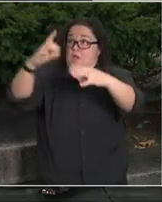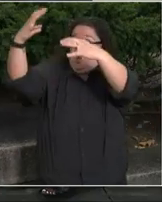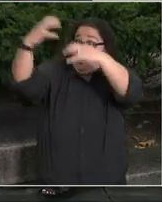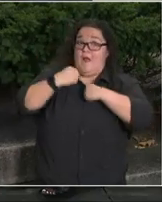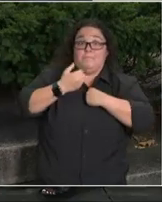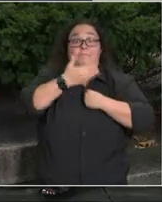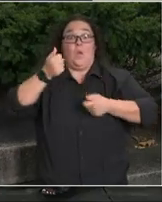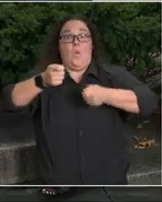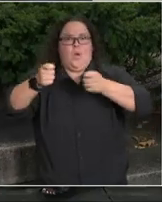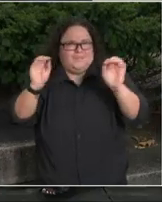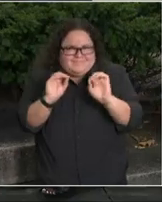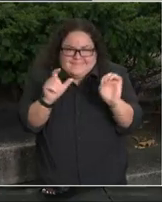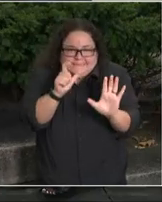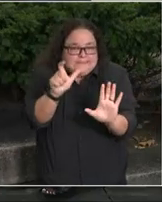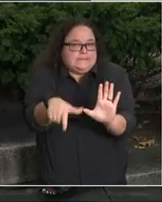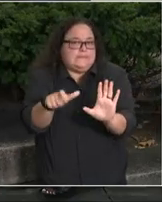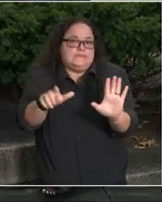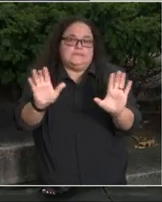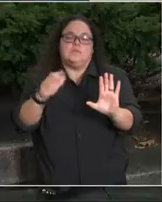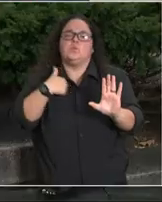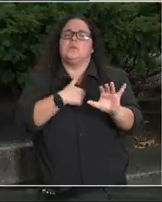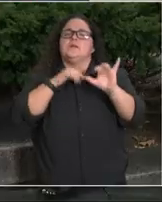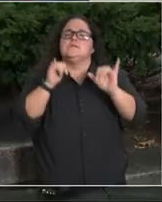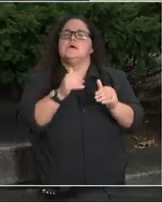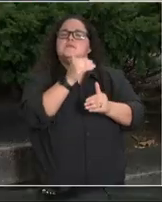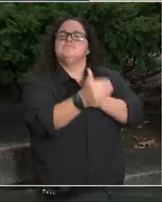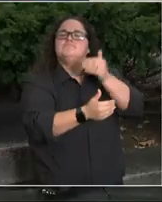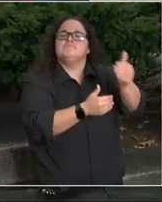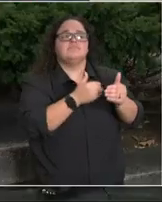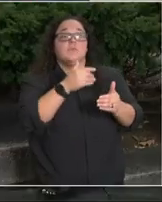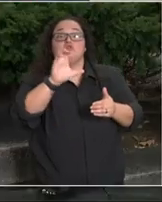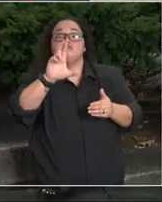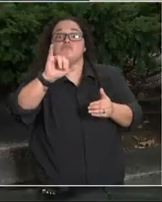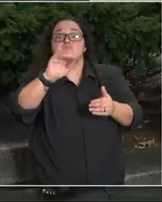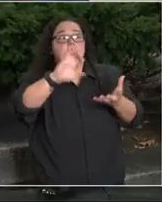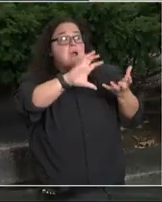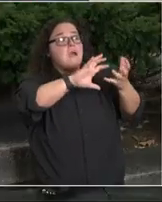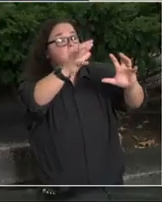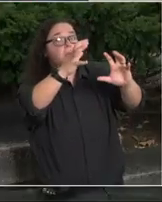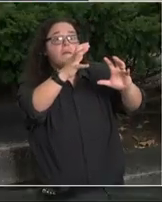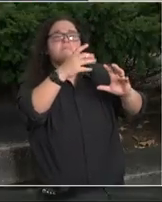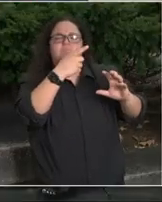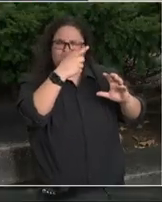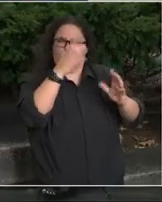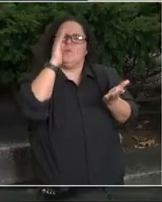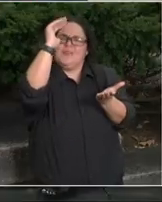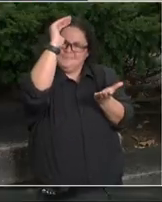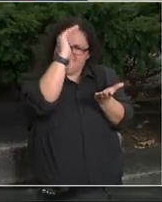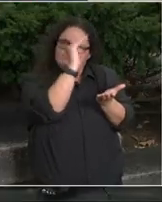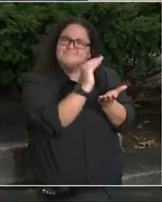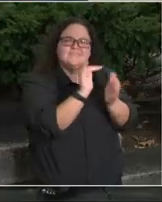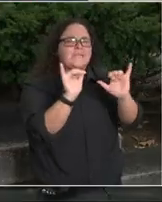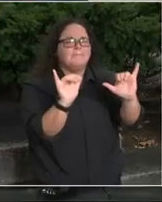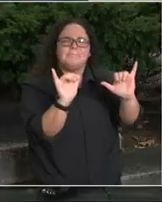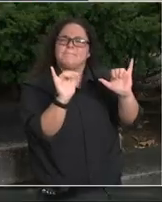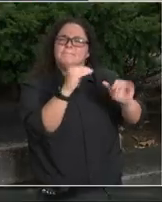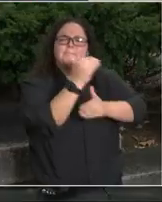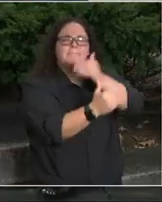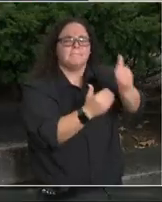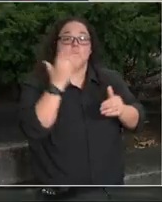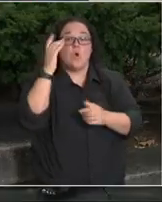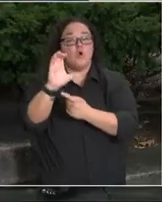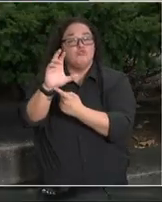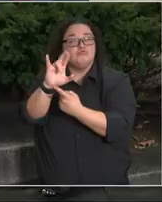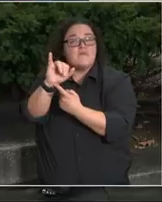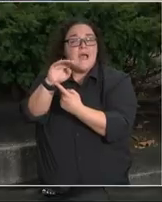drive crime down in our city, because any crime in our city is too much. We have to continue to be focused on that, and my hope is that